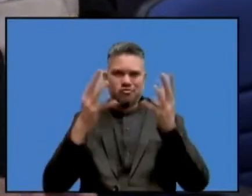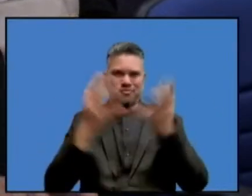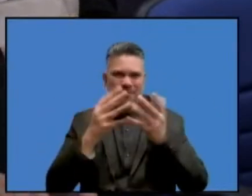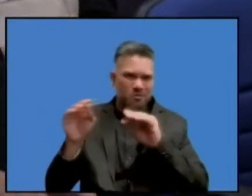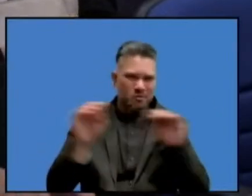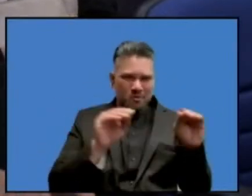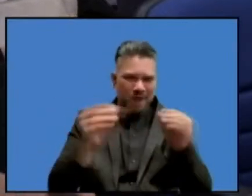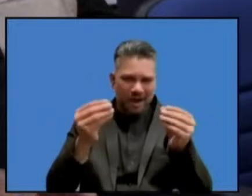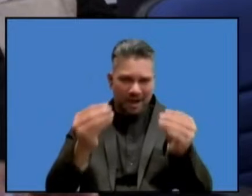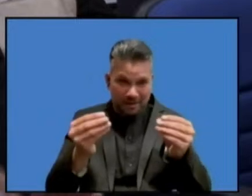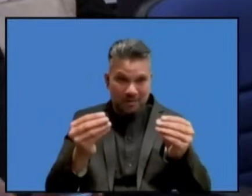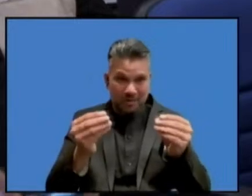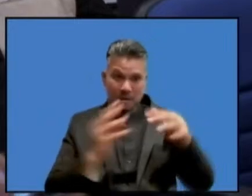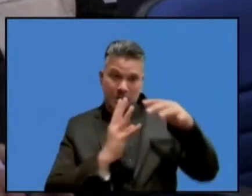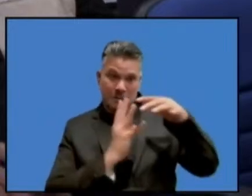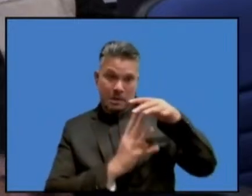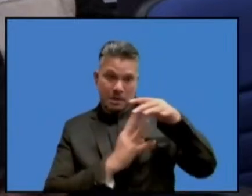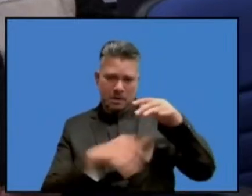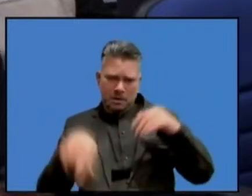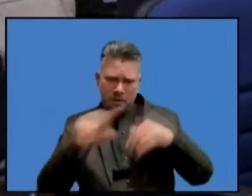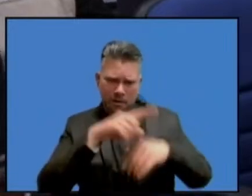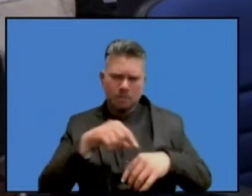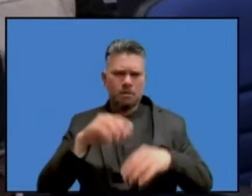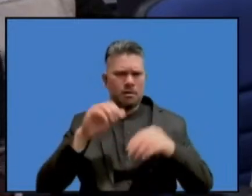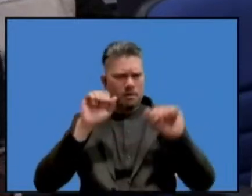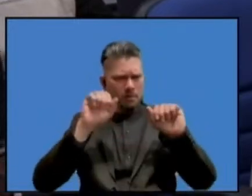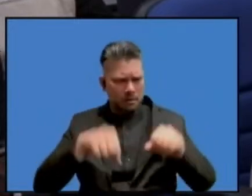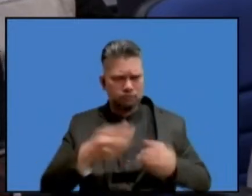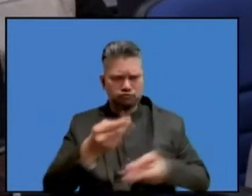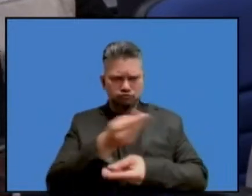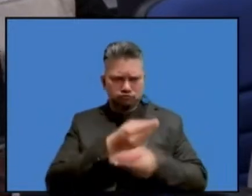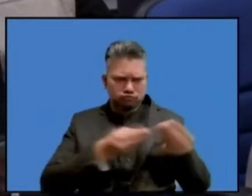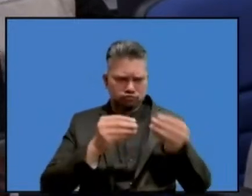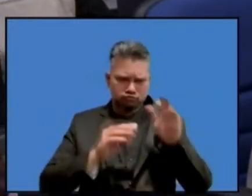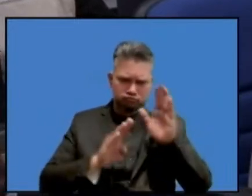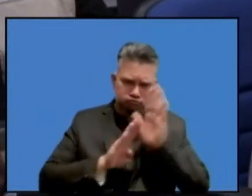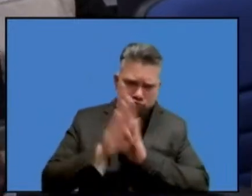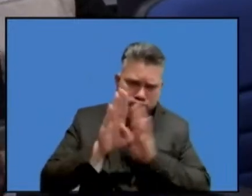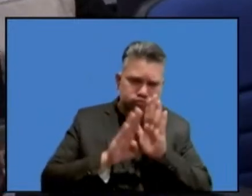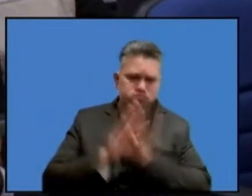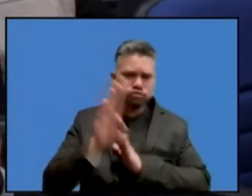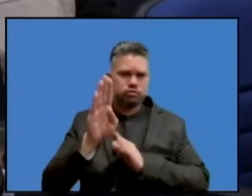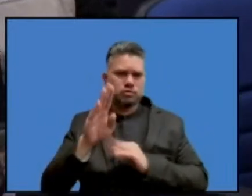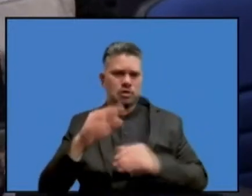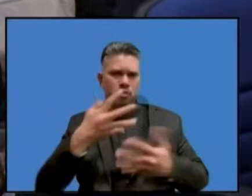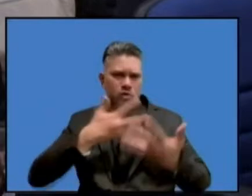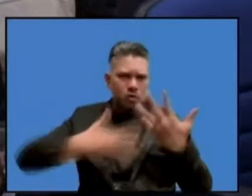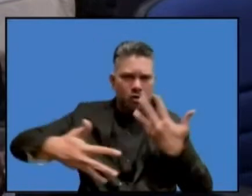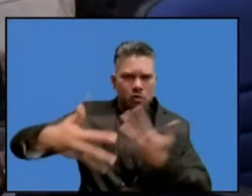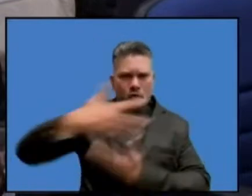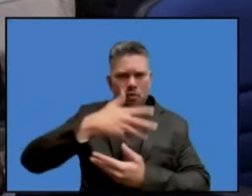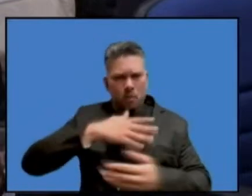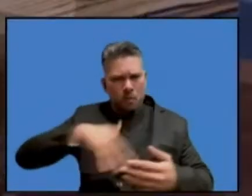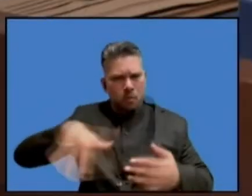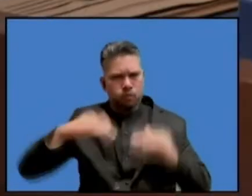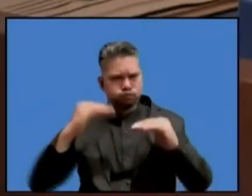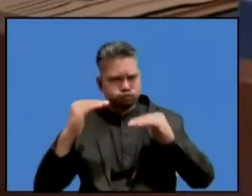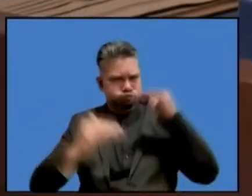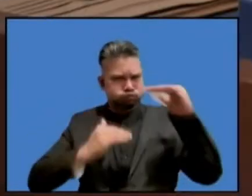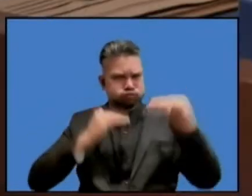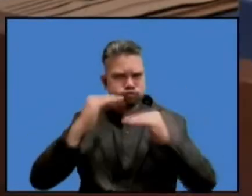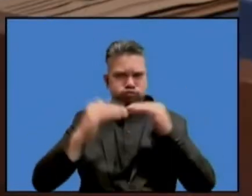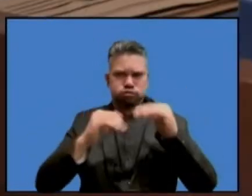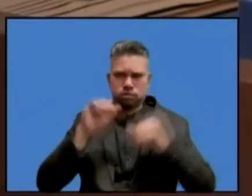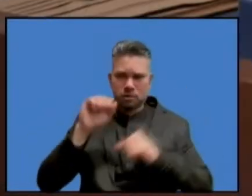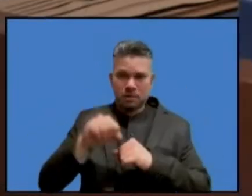serves as a catalyst for economic growth, cultural exchange, and social development. However, its governance must be anchored on